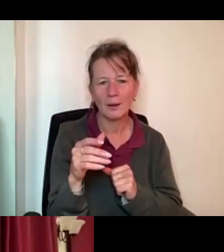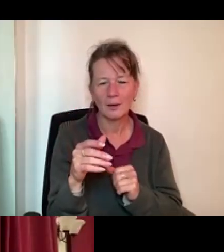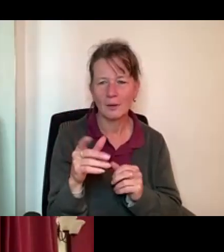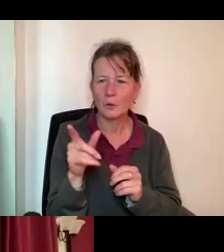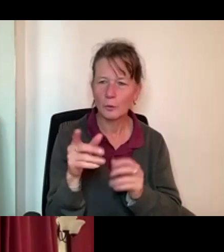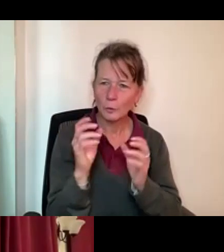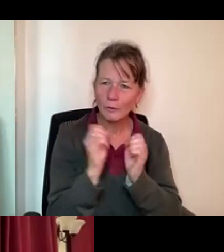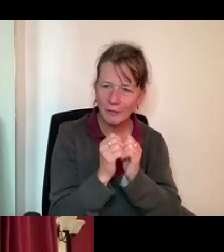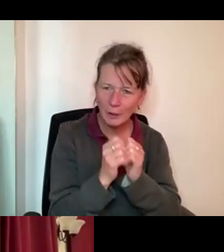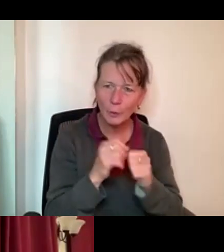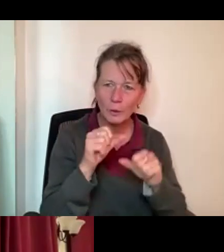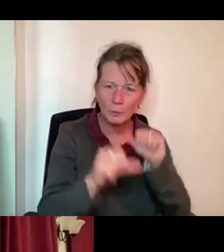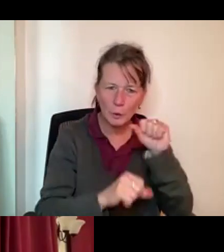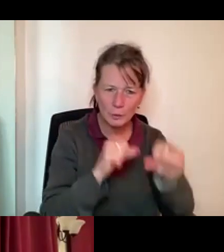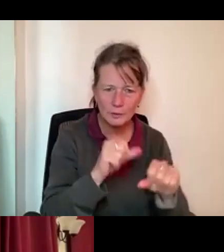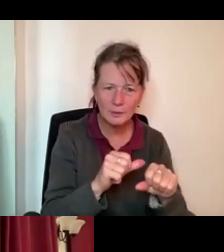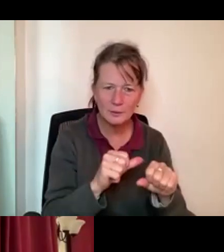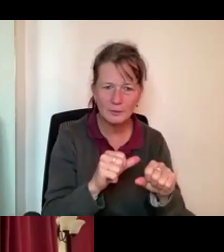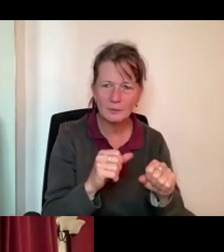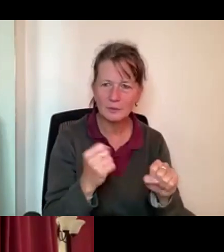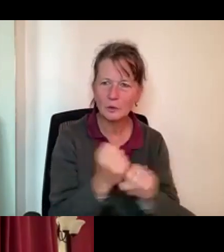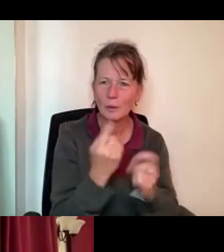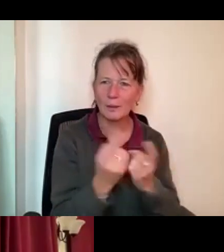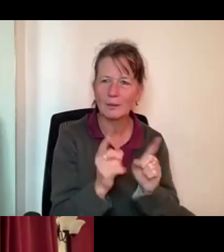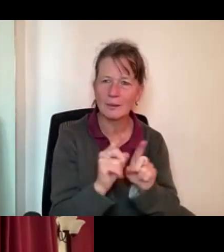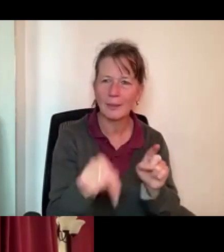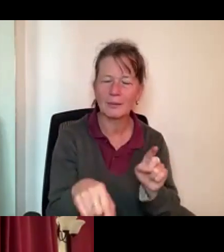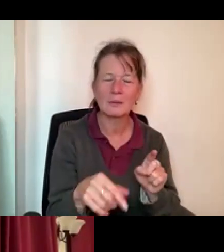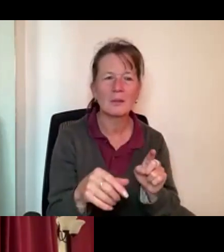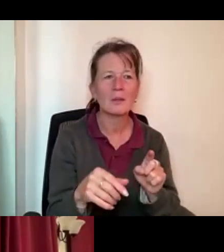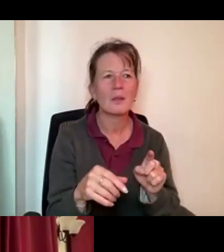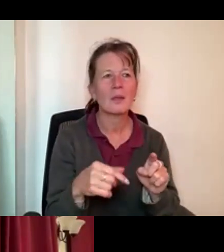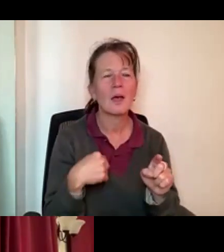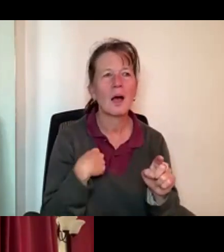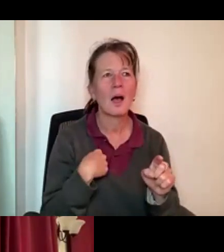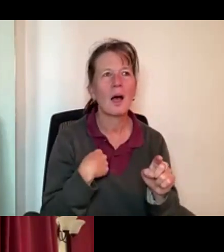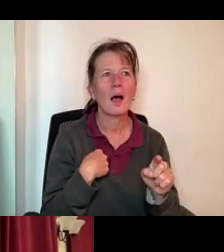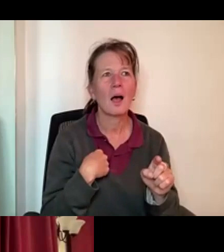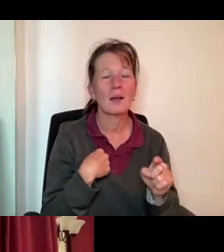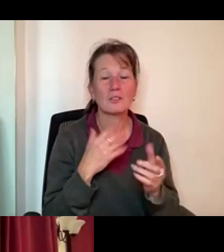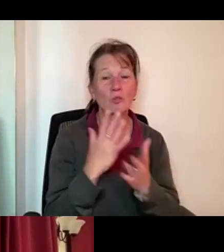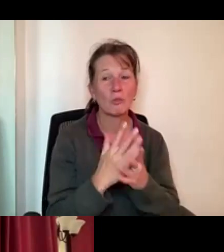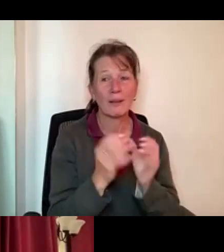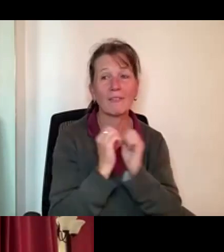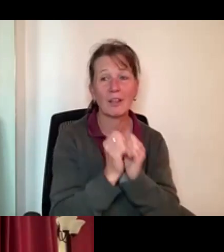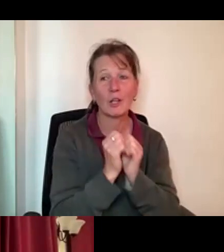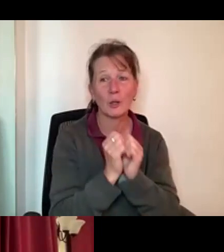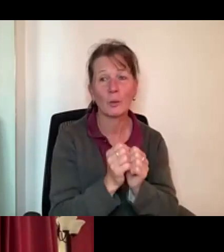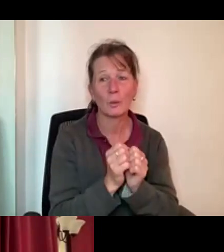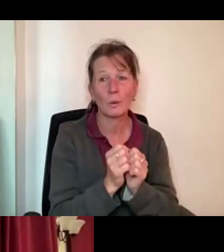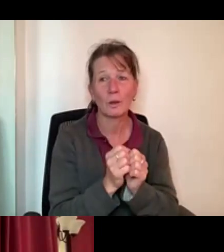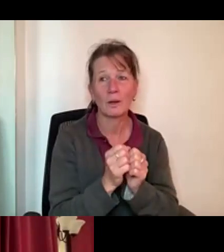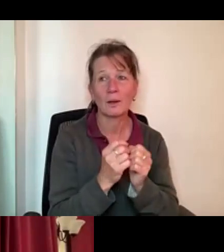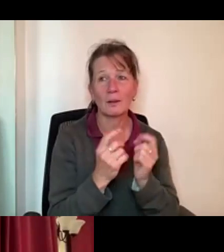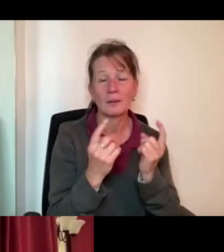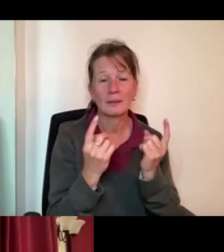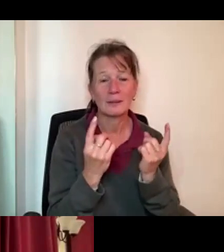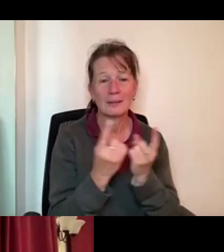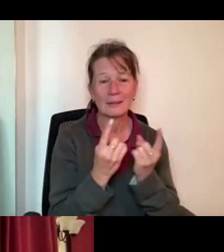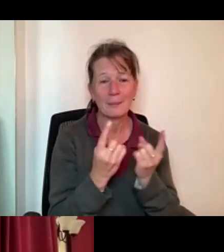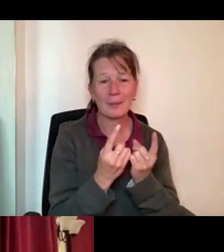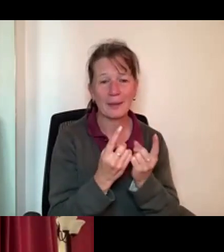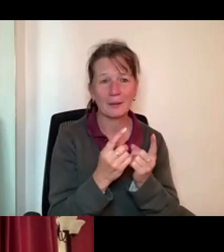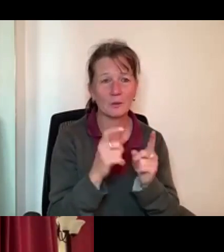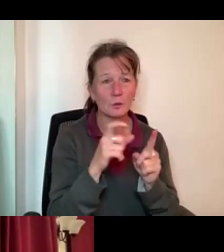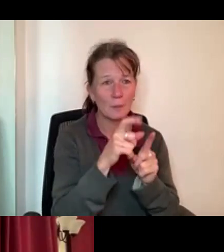process in actually doing these things, and I think there is a real value, and something that